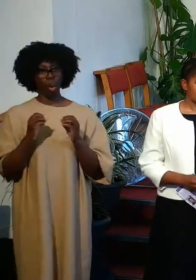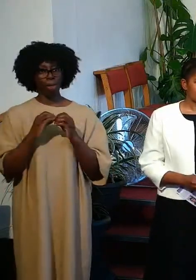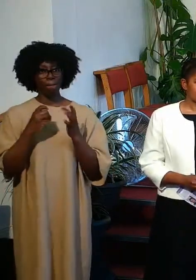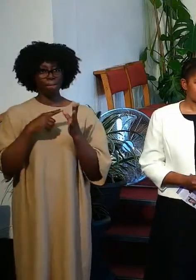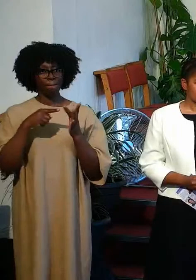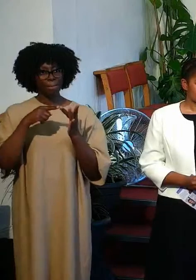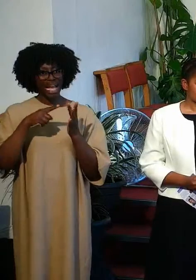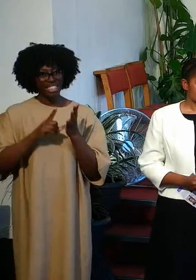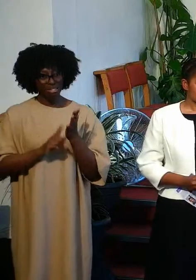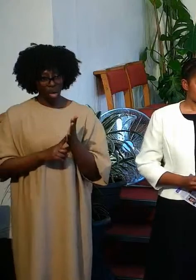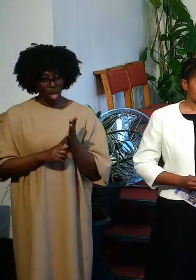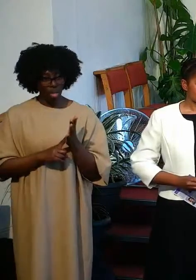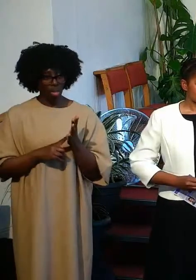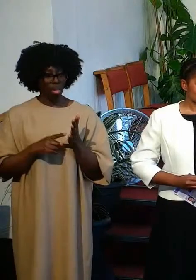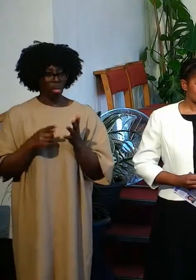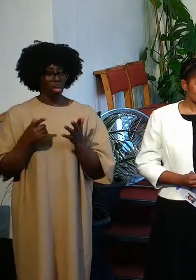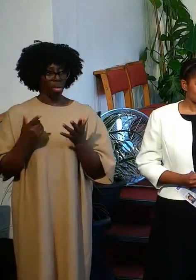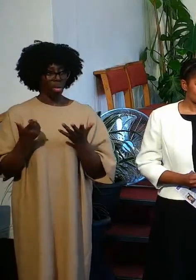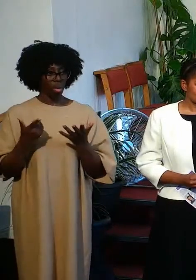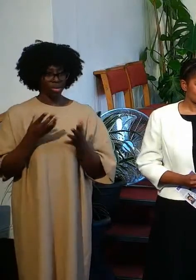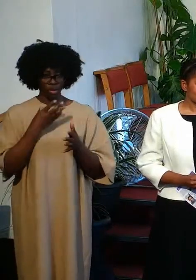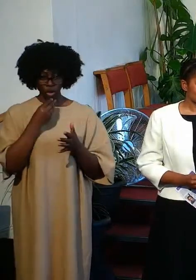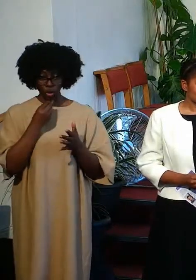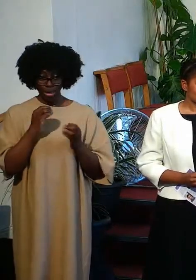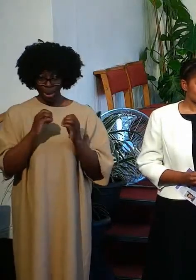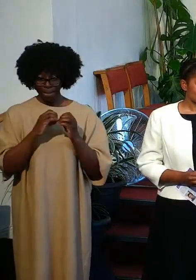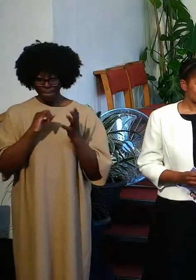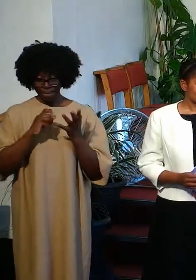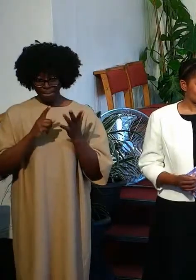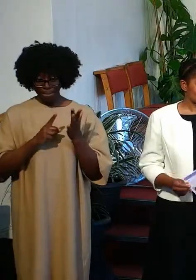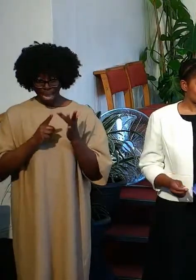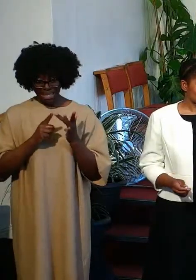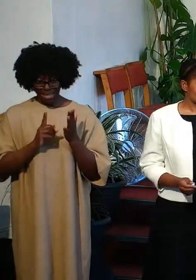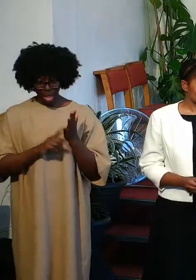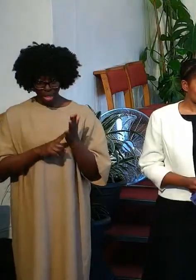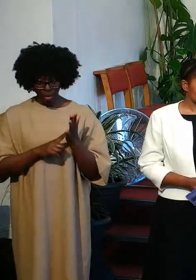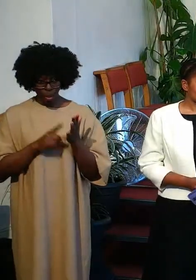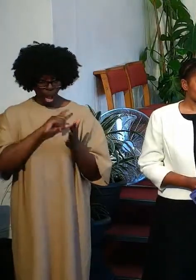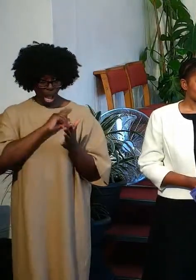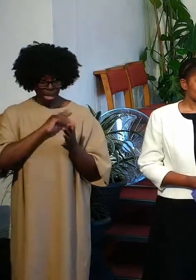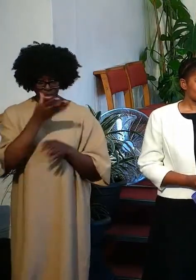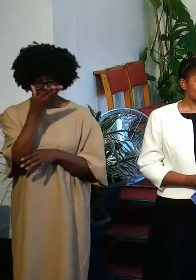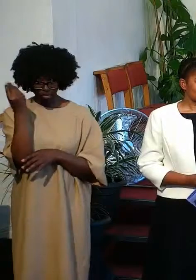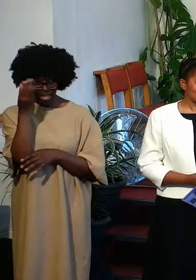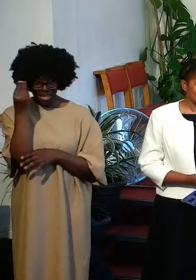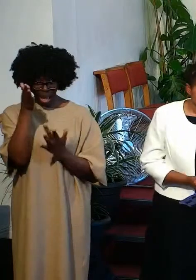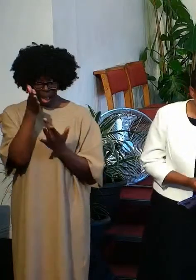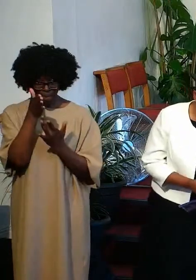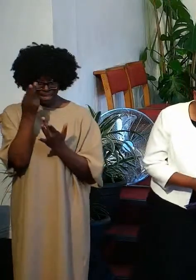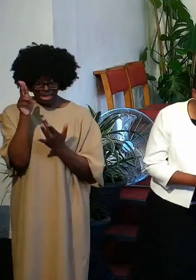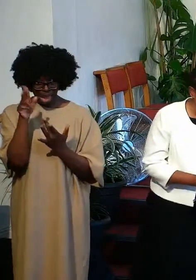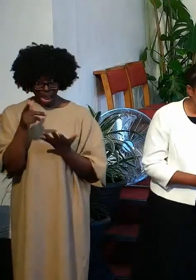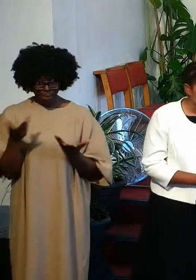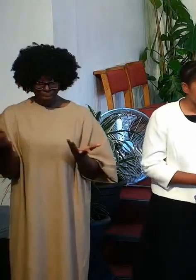and stuff like that, because now I'm using basil because I'm forgetting my middle name.